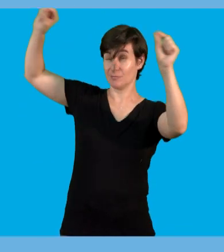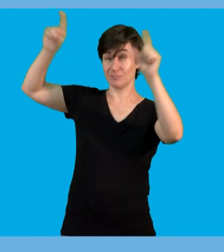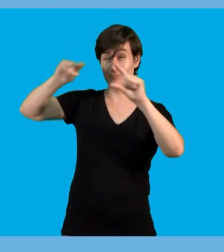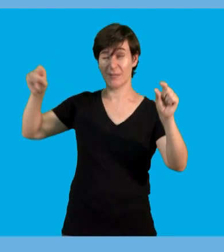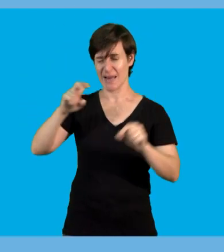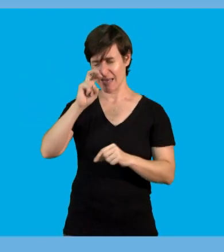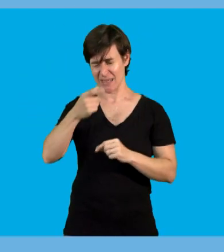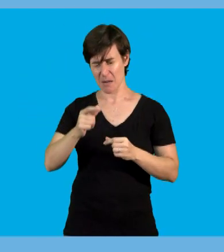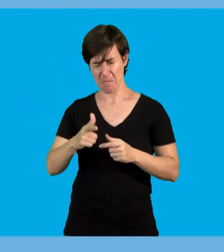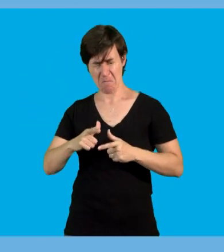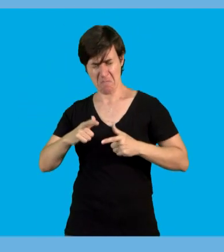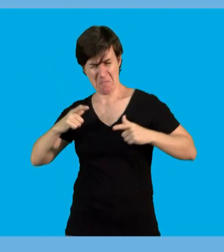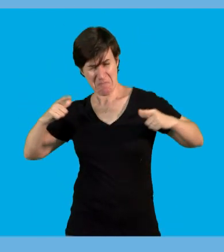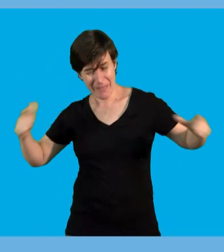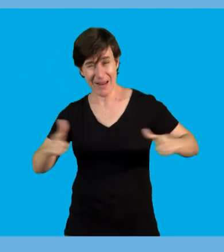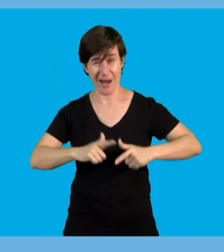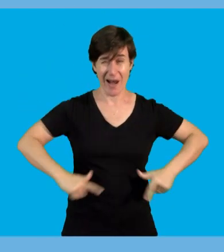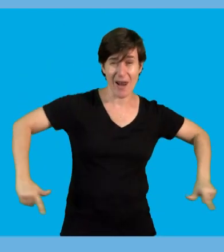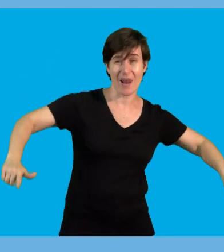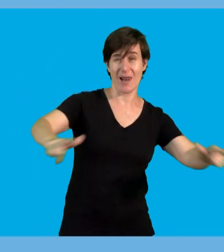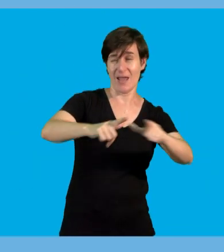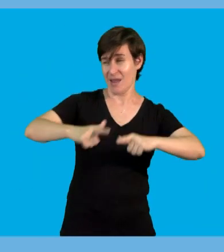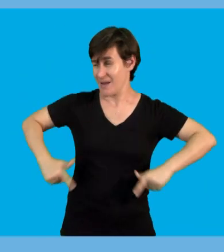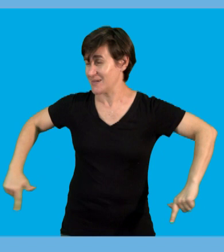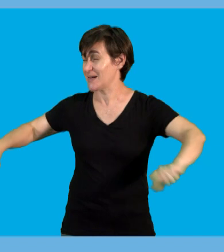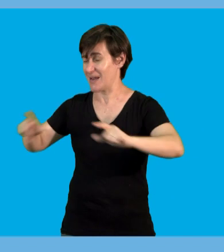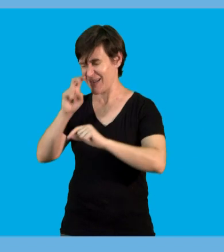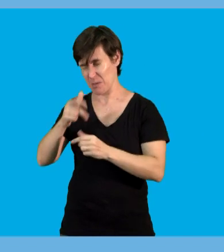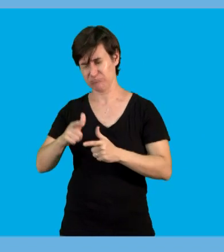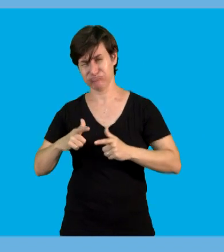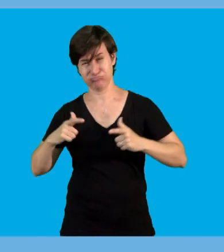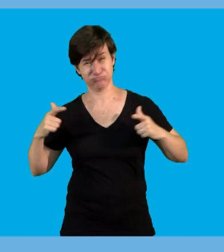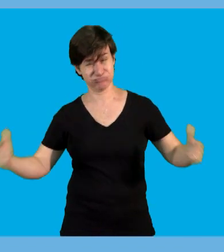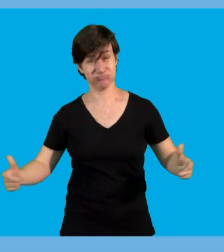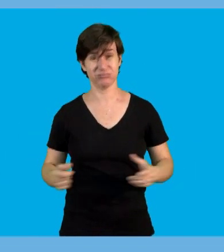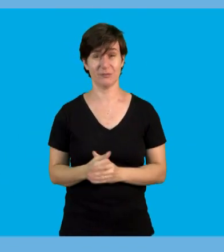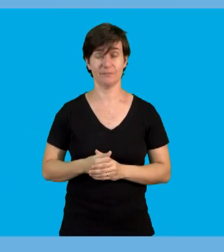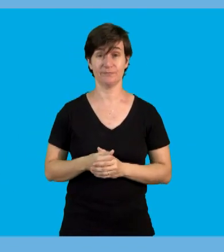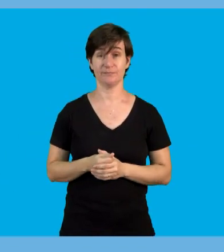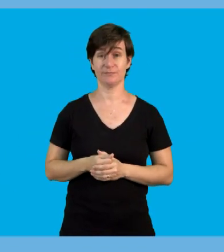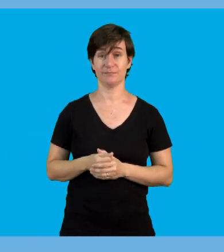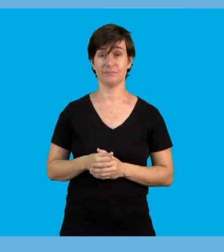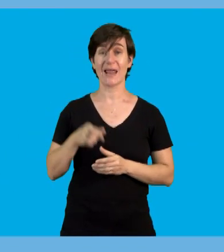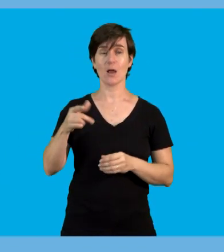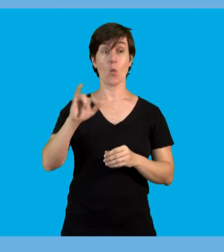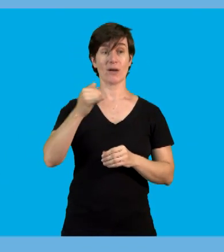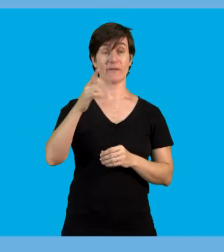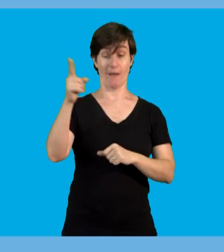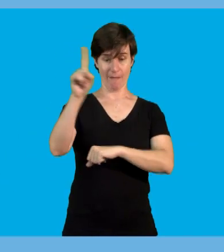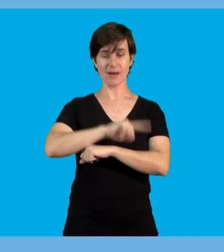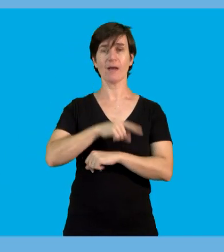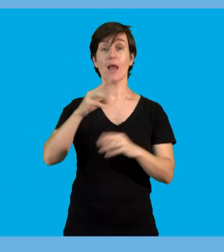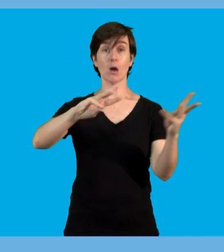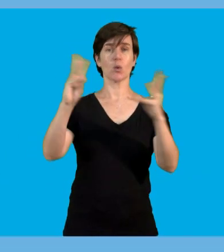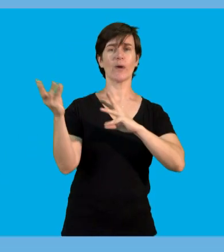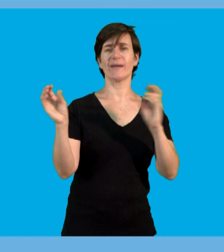Massive areas of land are required for the erection of wind farms. And no electricity can be generated on windless